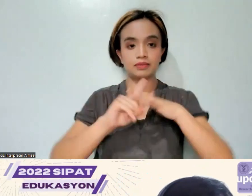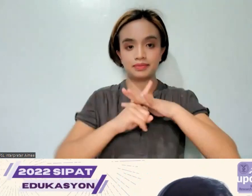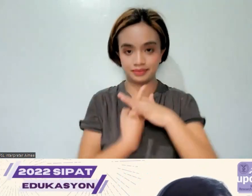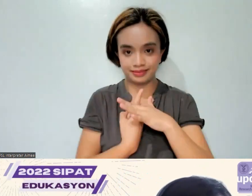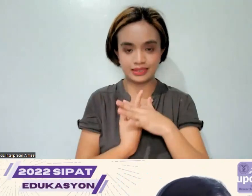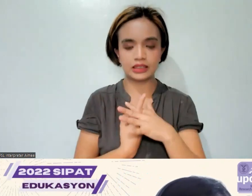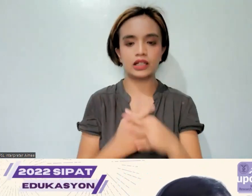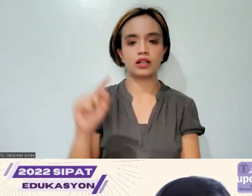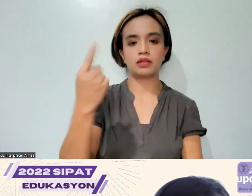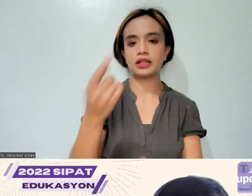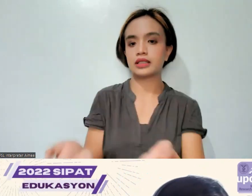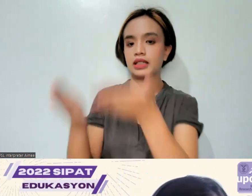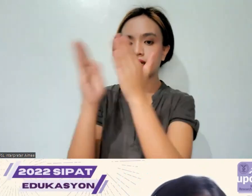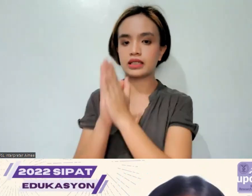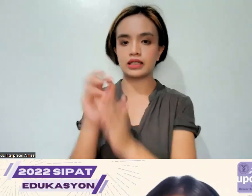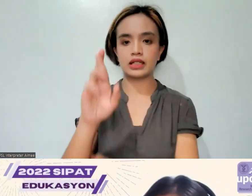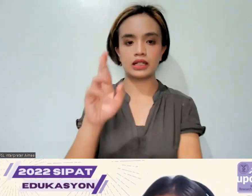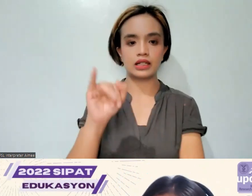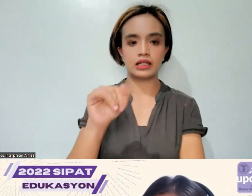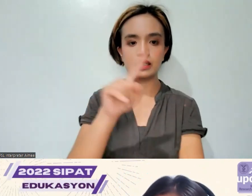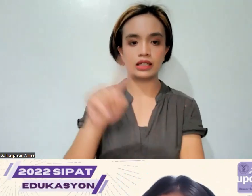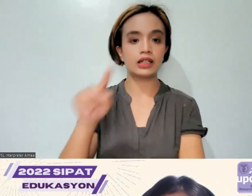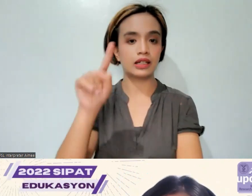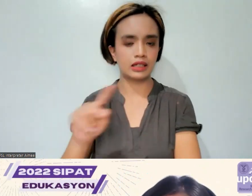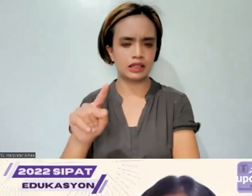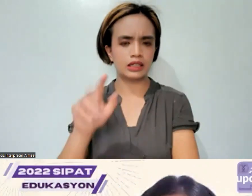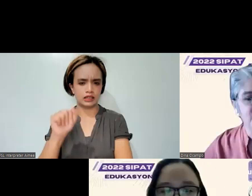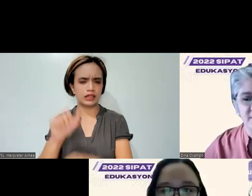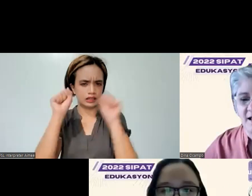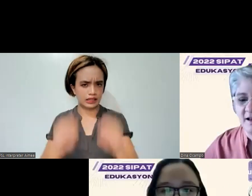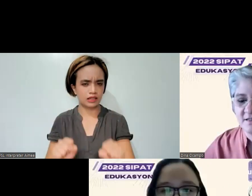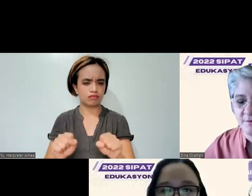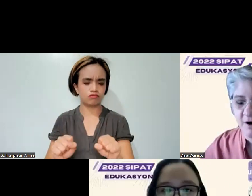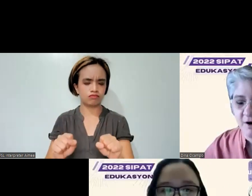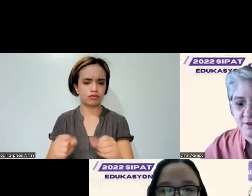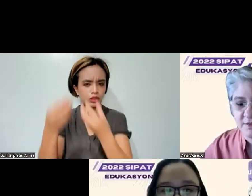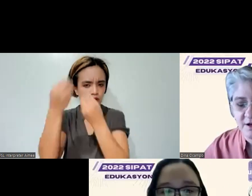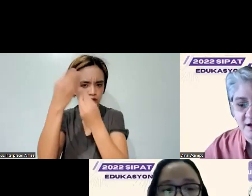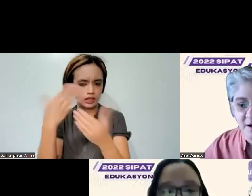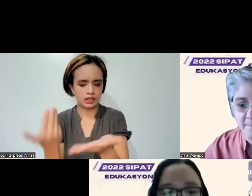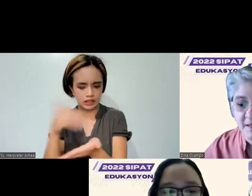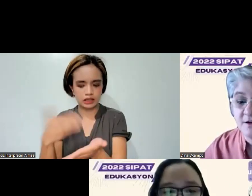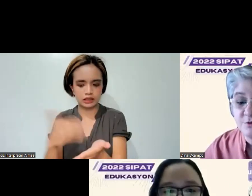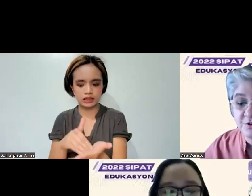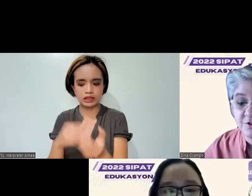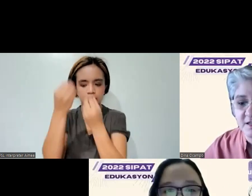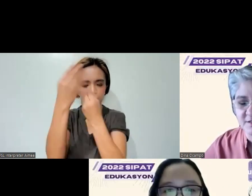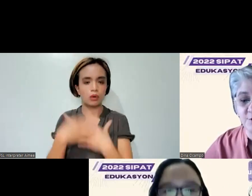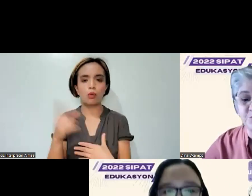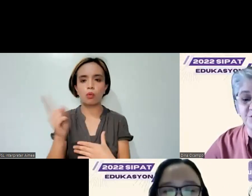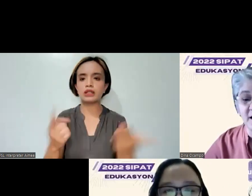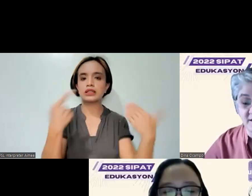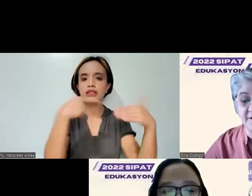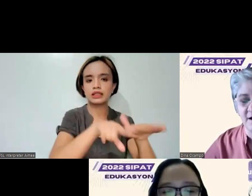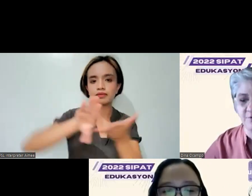by first asking Riza, could you please go back to telling us about the inclusion and